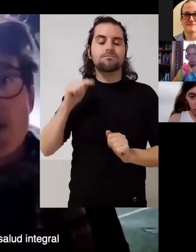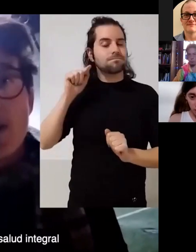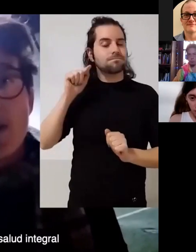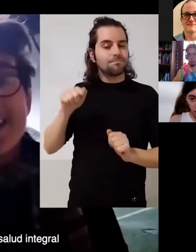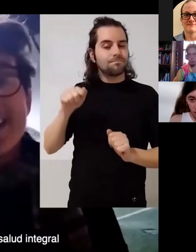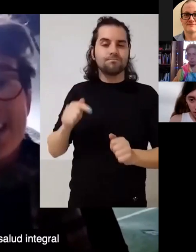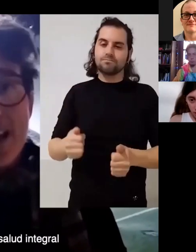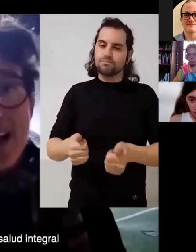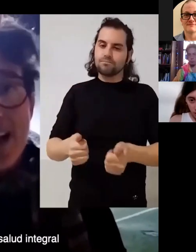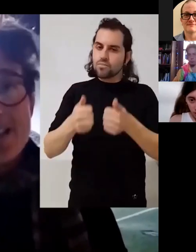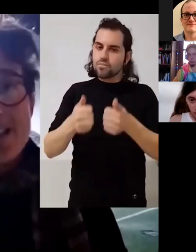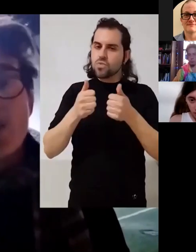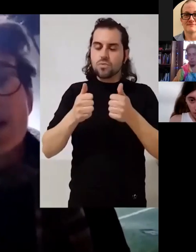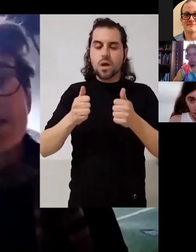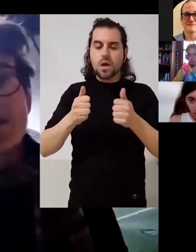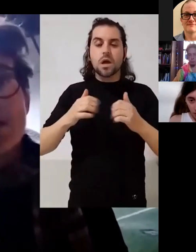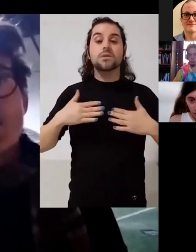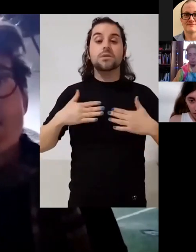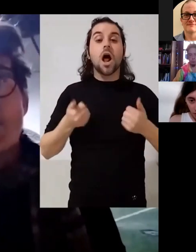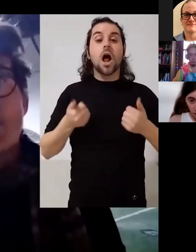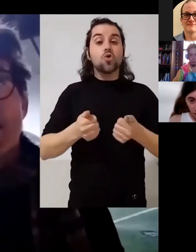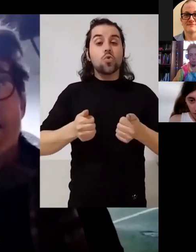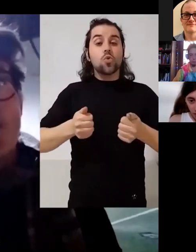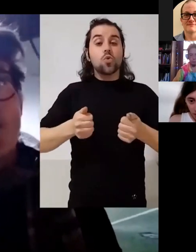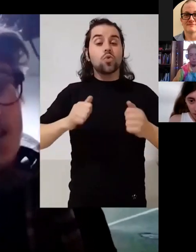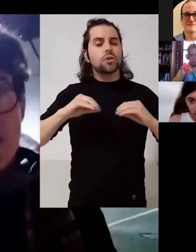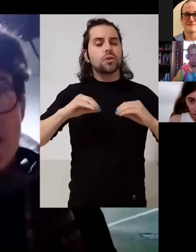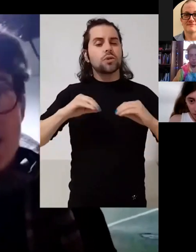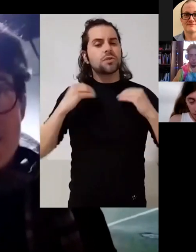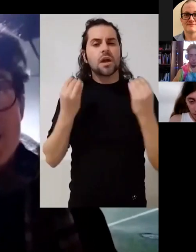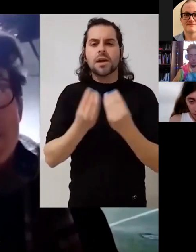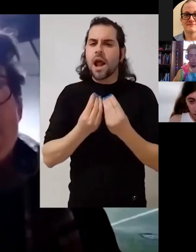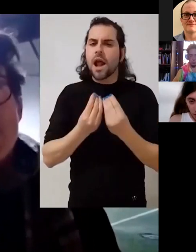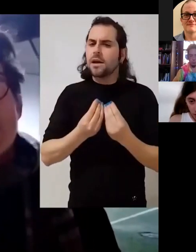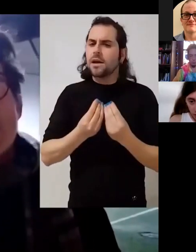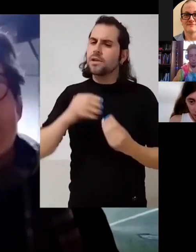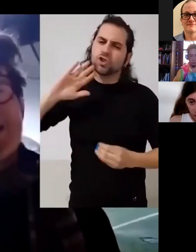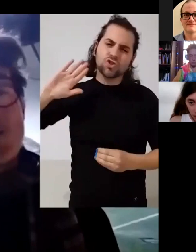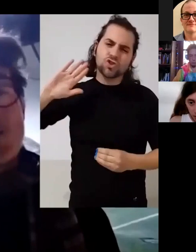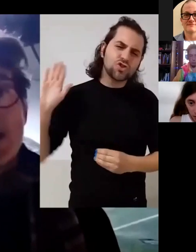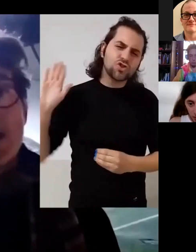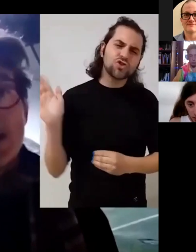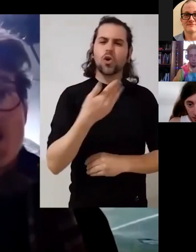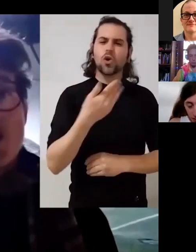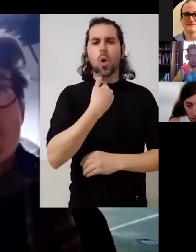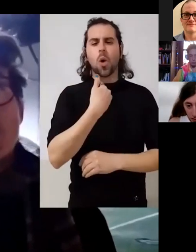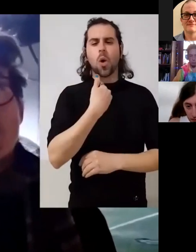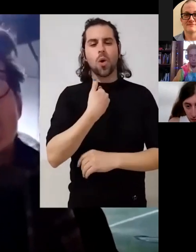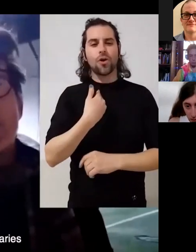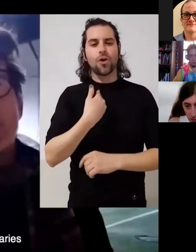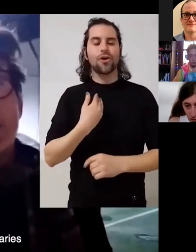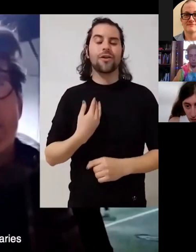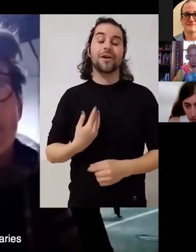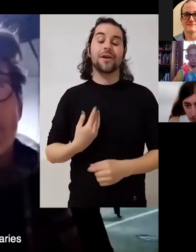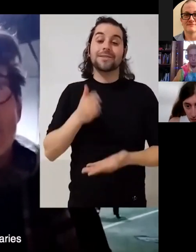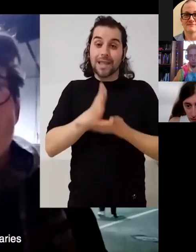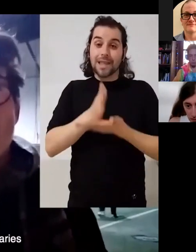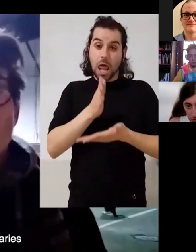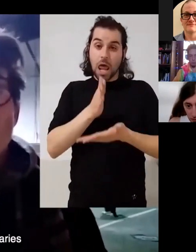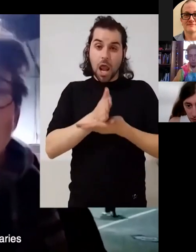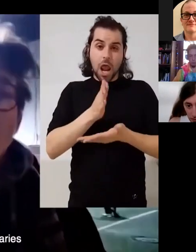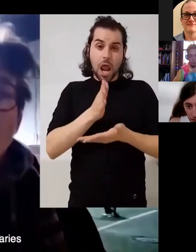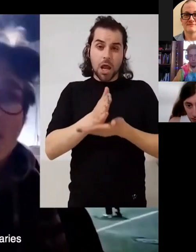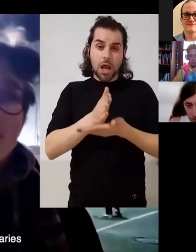talk to. I think it's necessary for comprehensive health to be accessible to